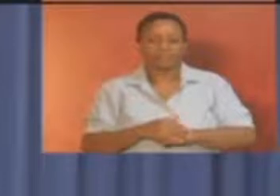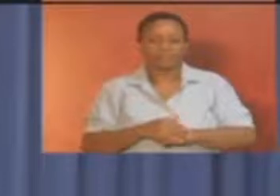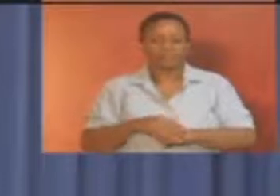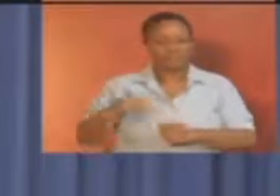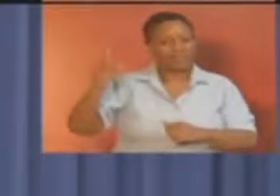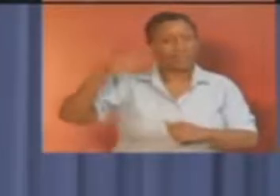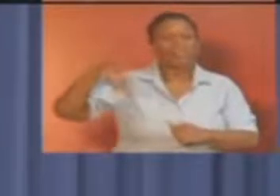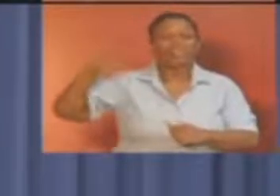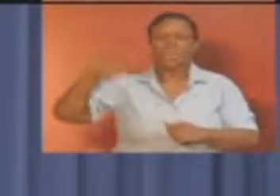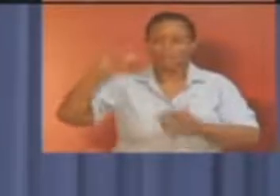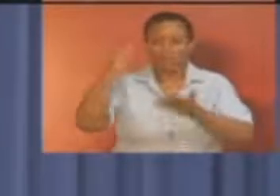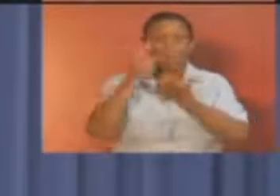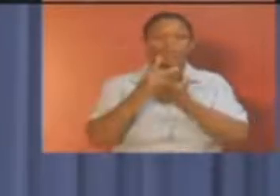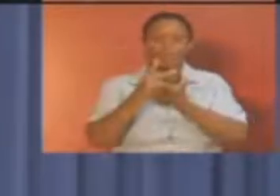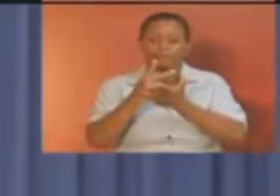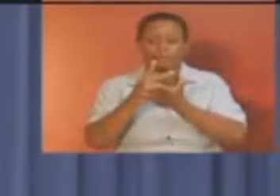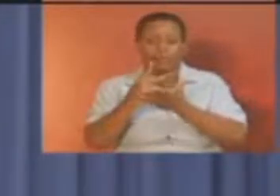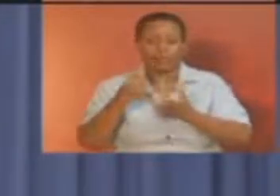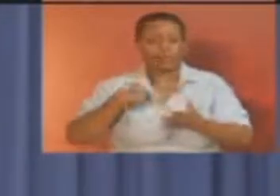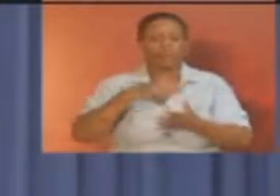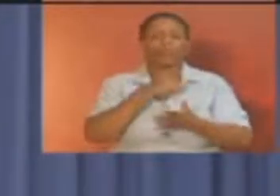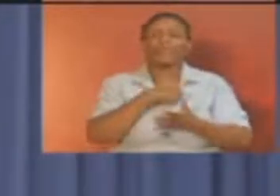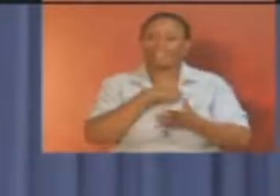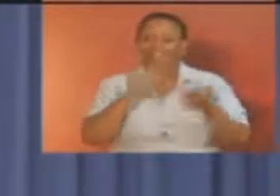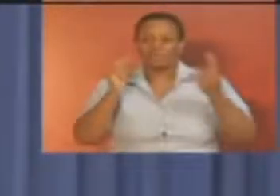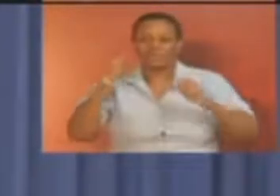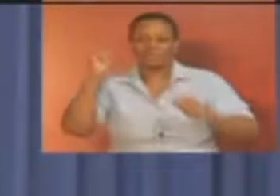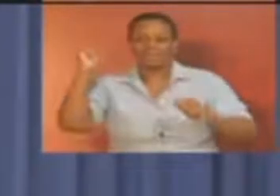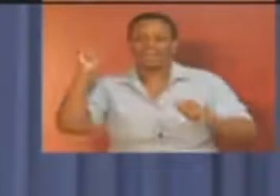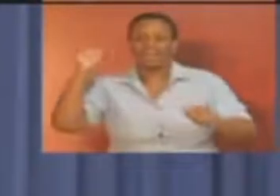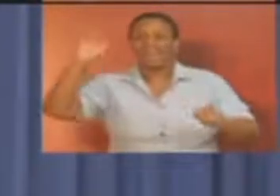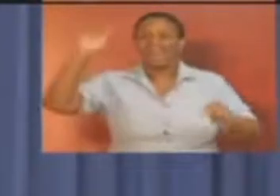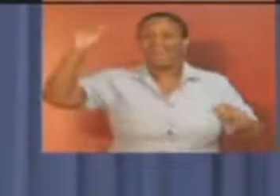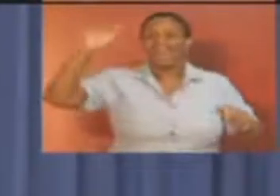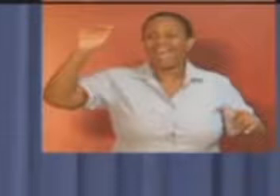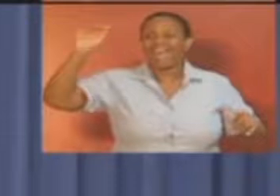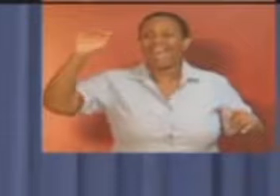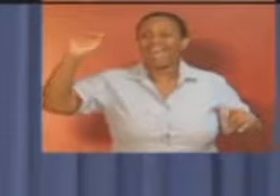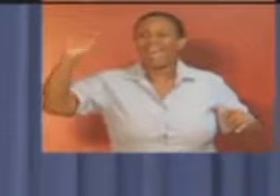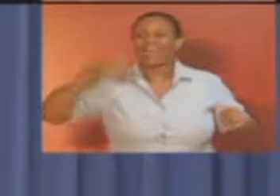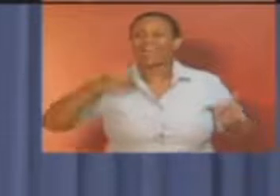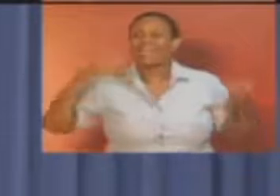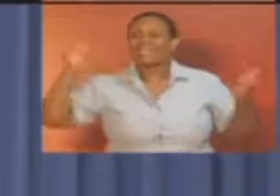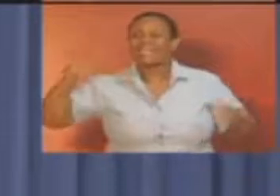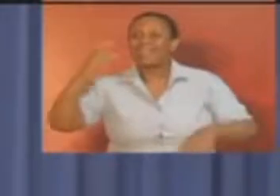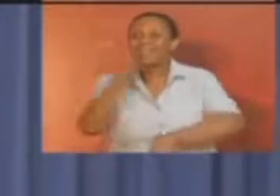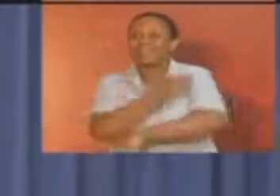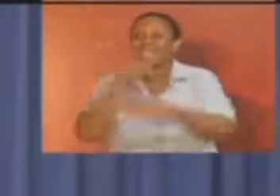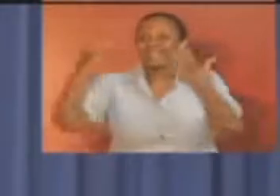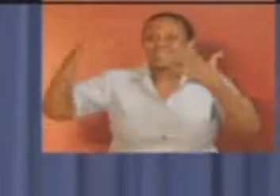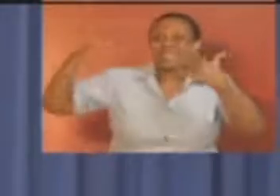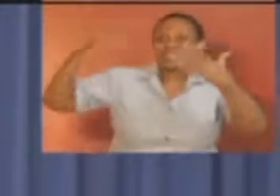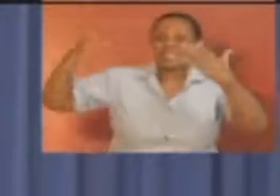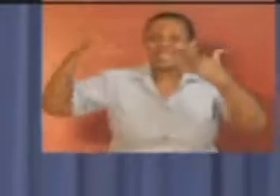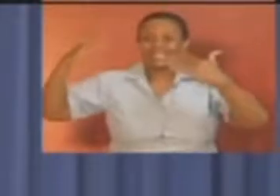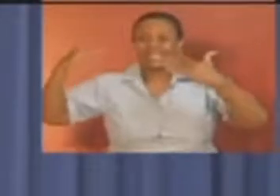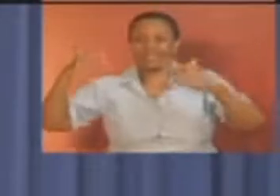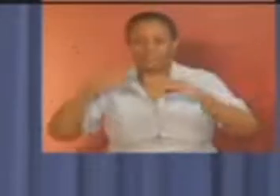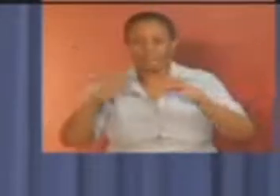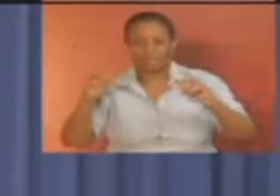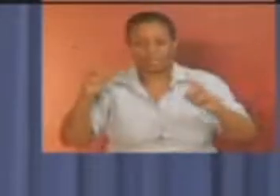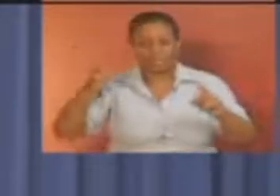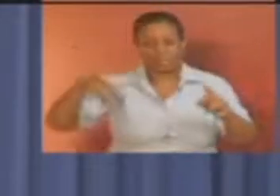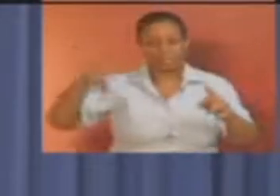in hand. Up to today, Pfizer is saying, we cannot sell you any vaccine. The reason being, their supplies